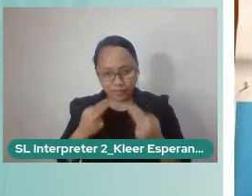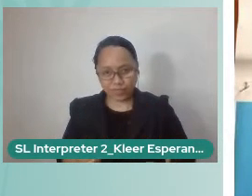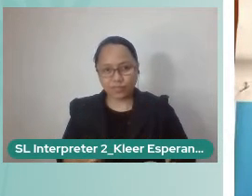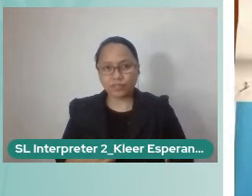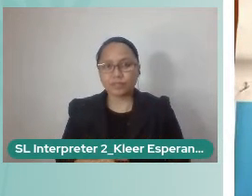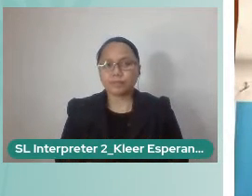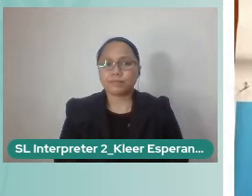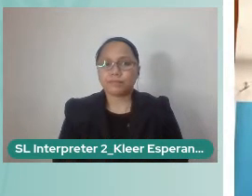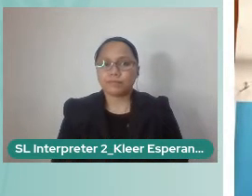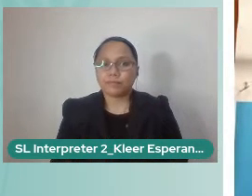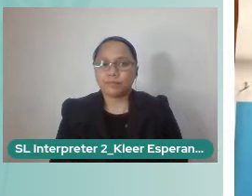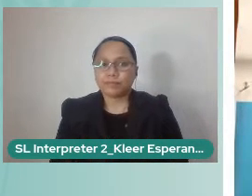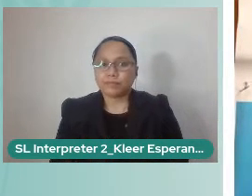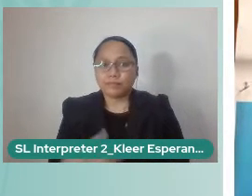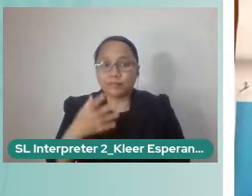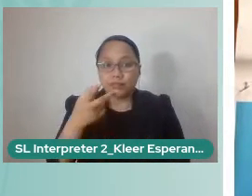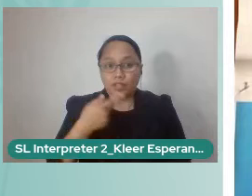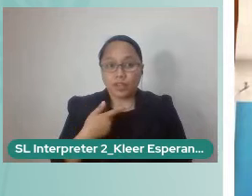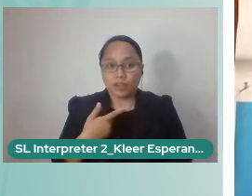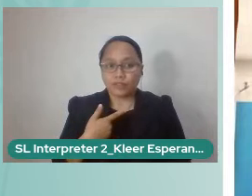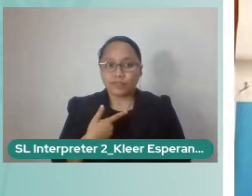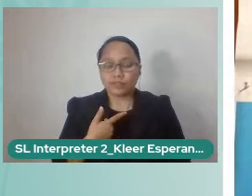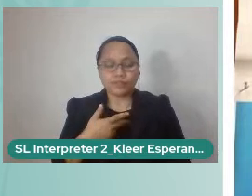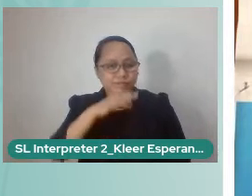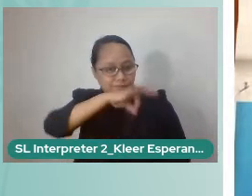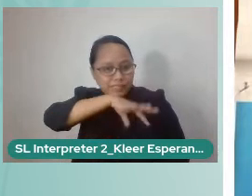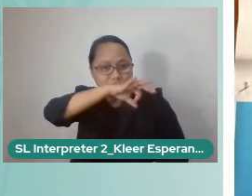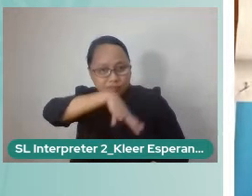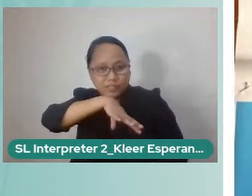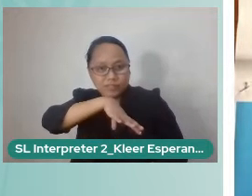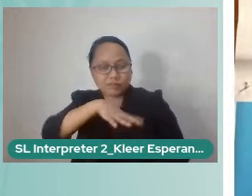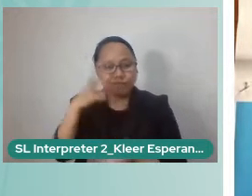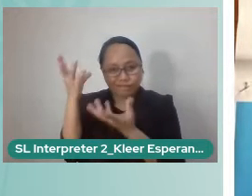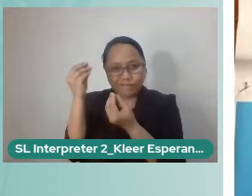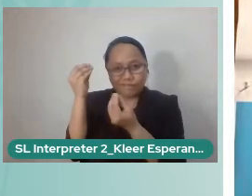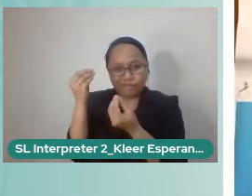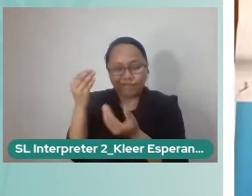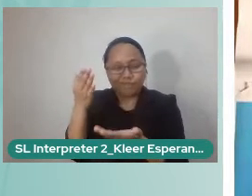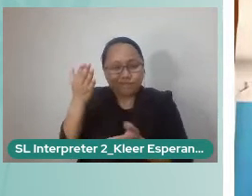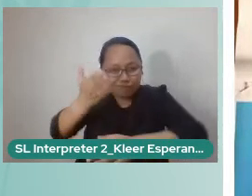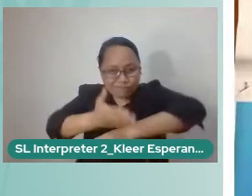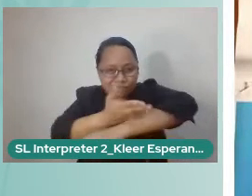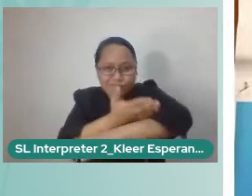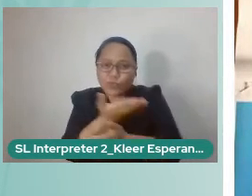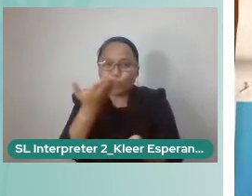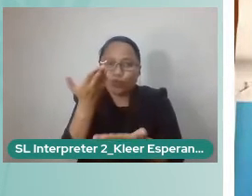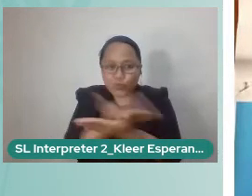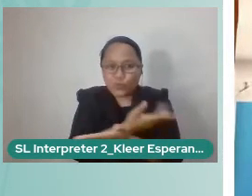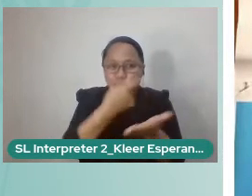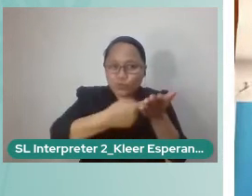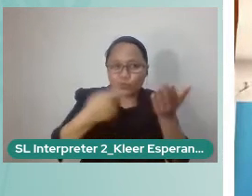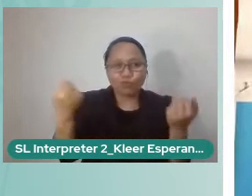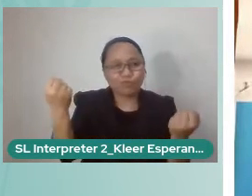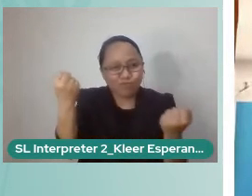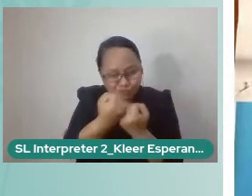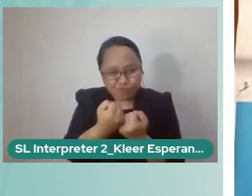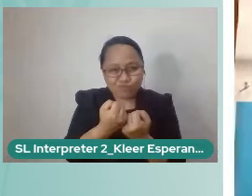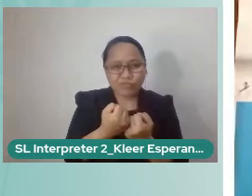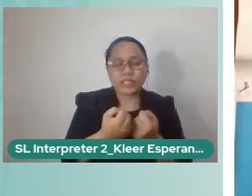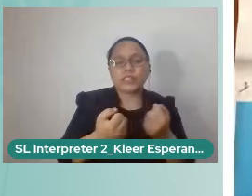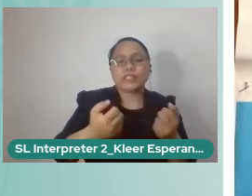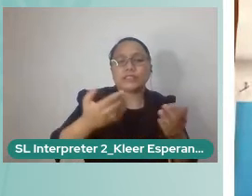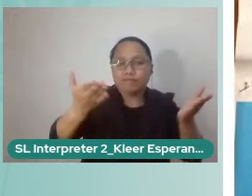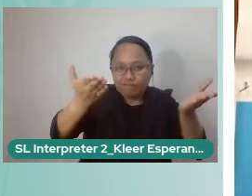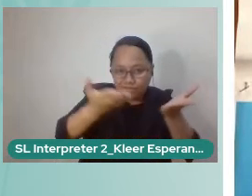and helping countries to update or develop tools for the introduction of new technology. So we have